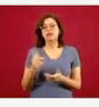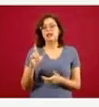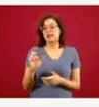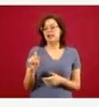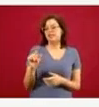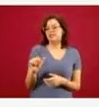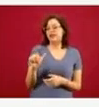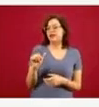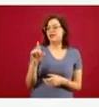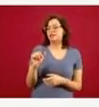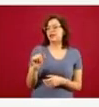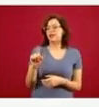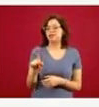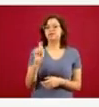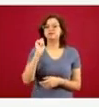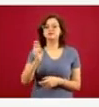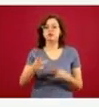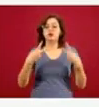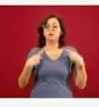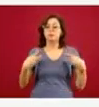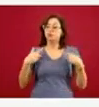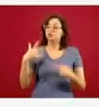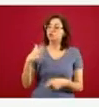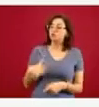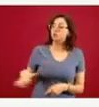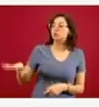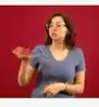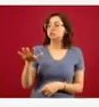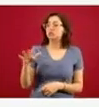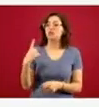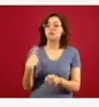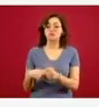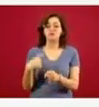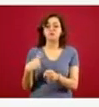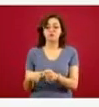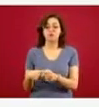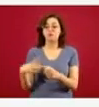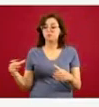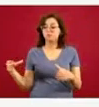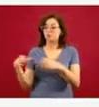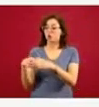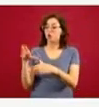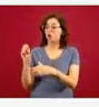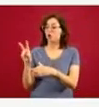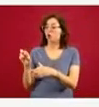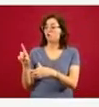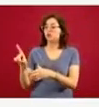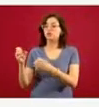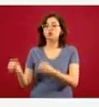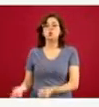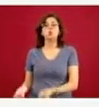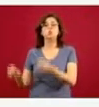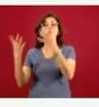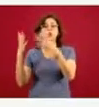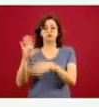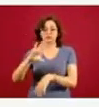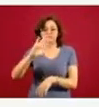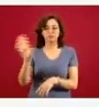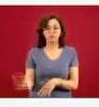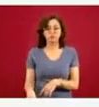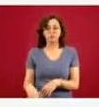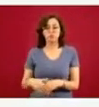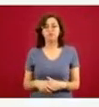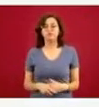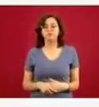same to talk about lethality and to talk about mortality. When we talk about lethality, we're talking about how many people